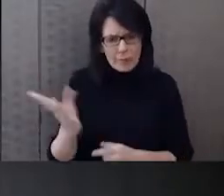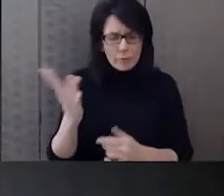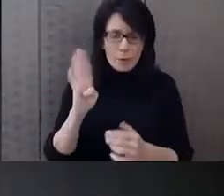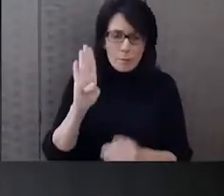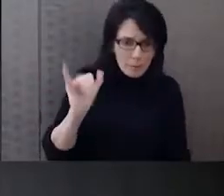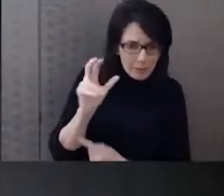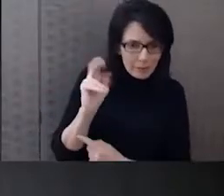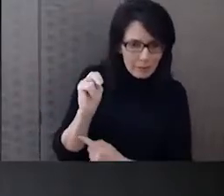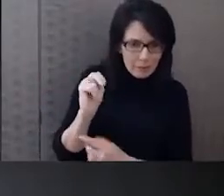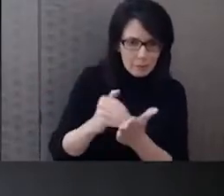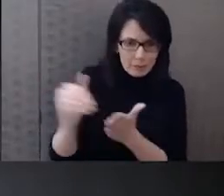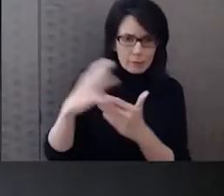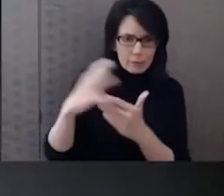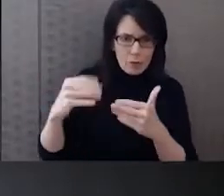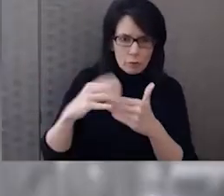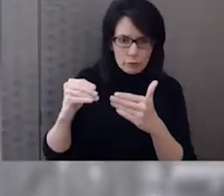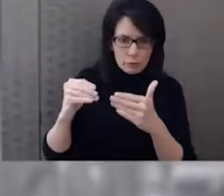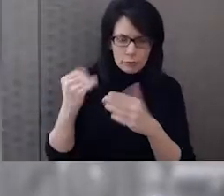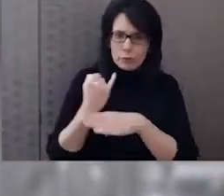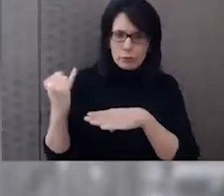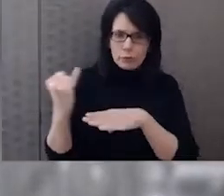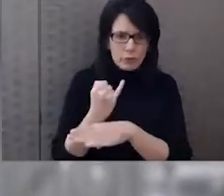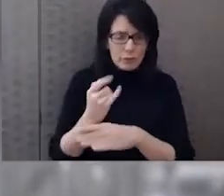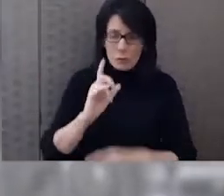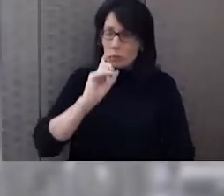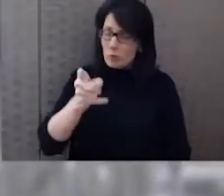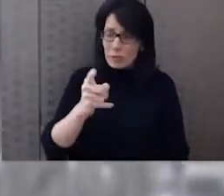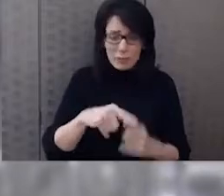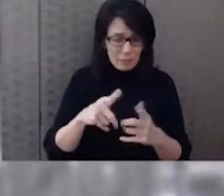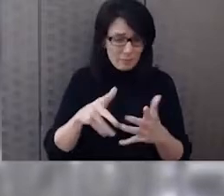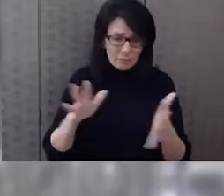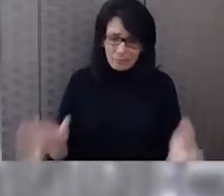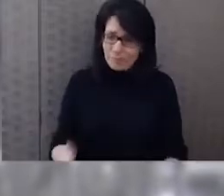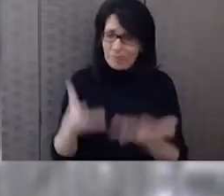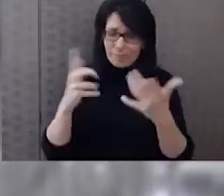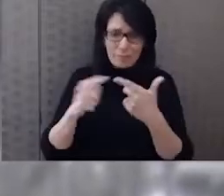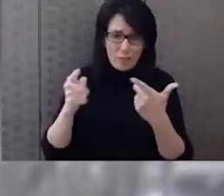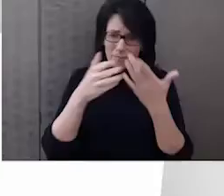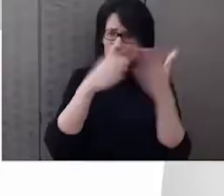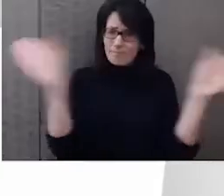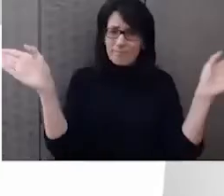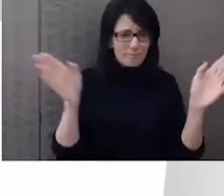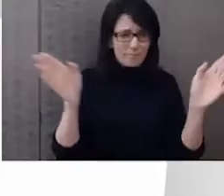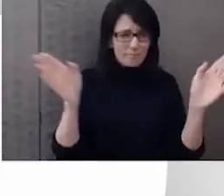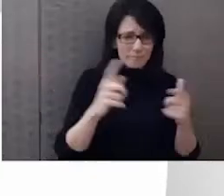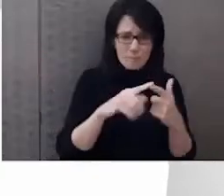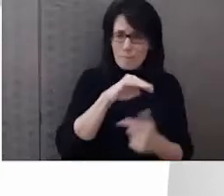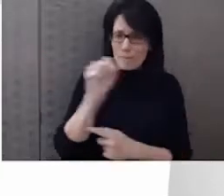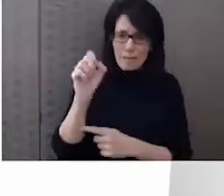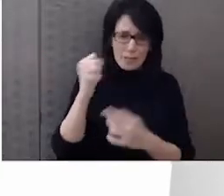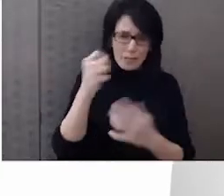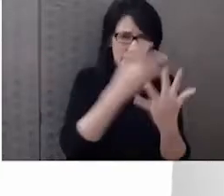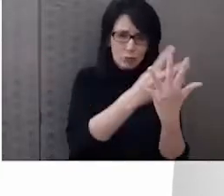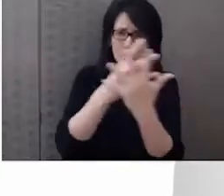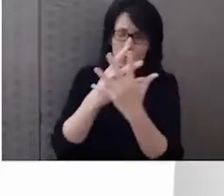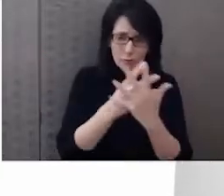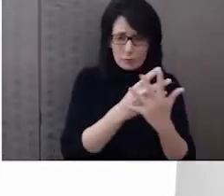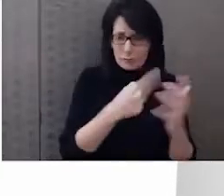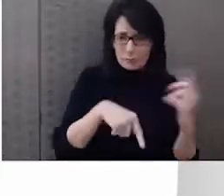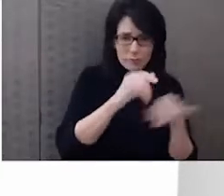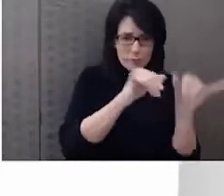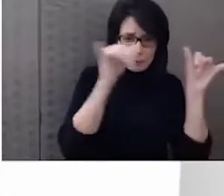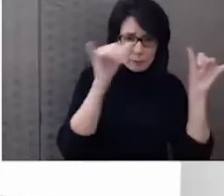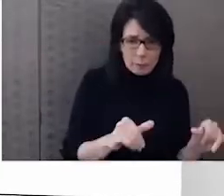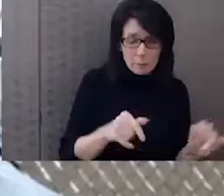that is really built from the mass incarceration system. Medical neglect is really a feature